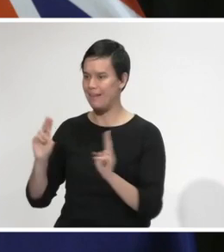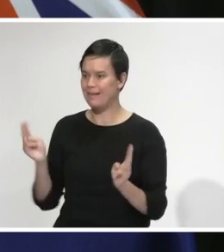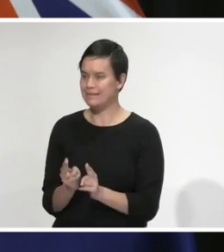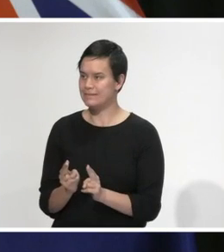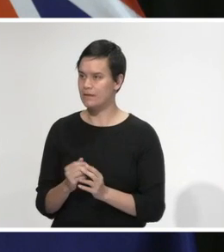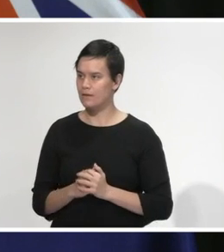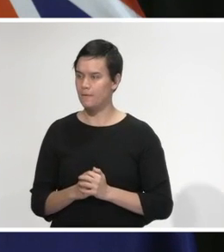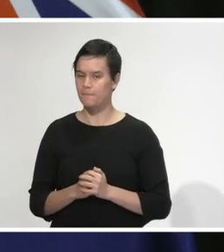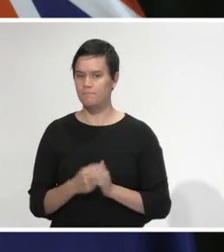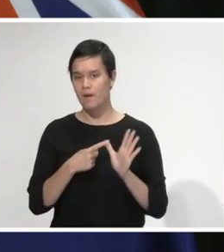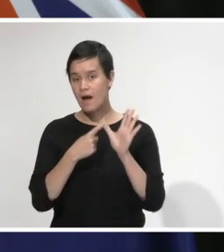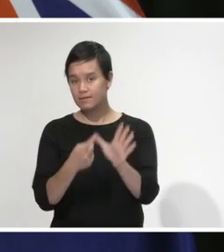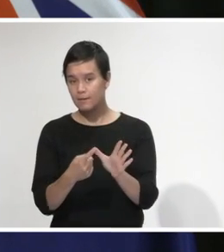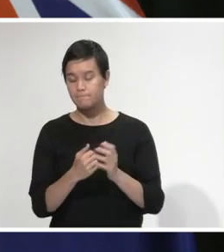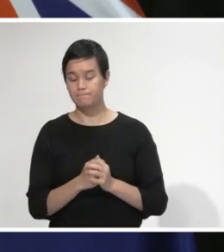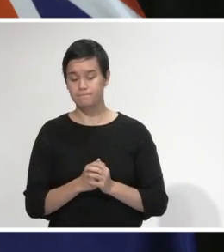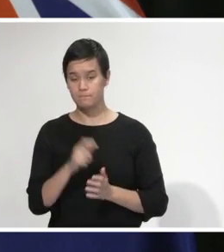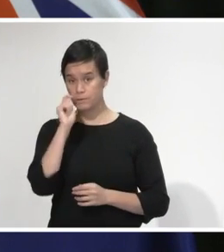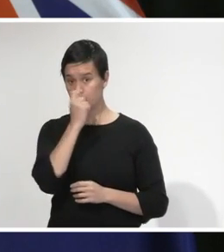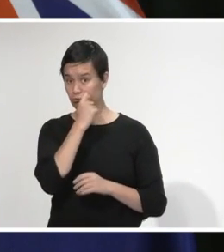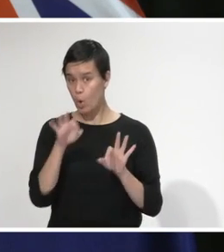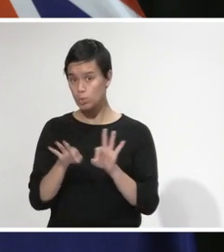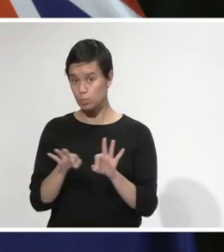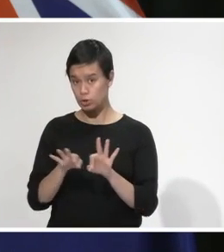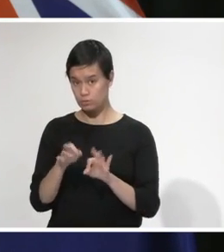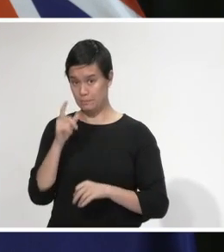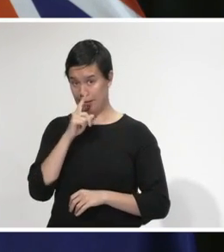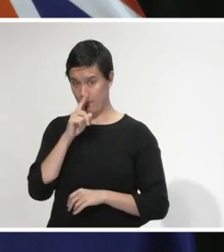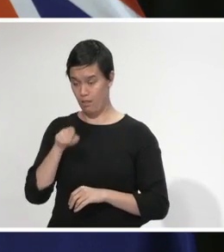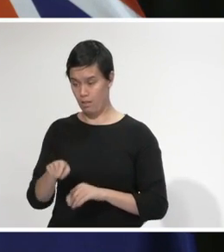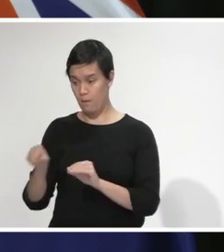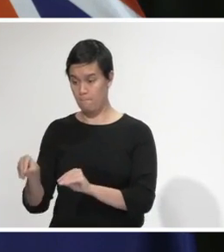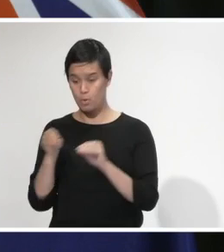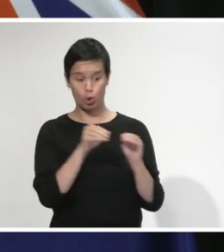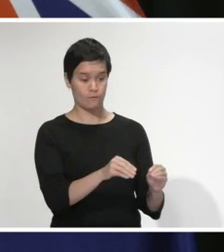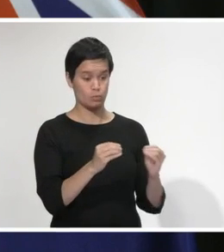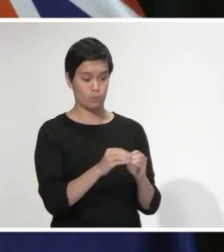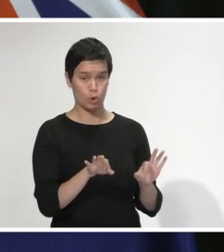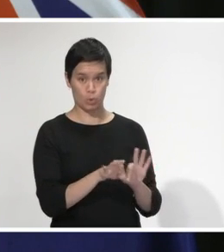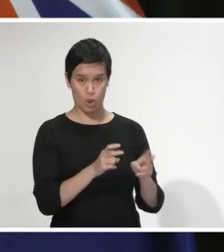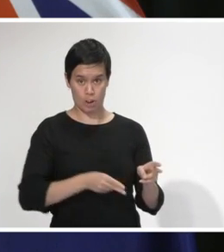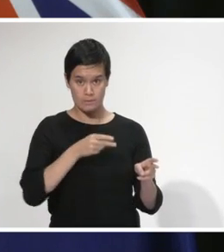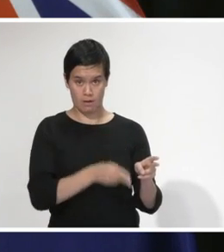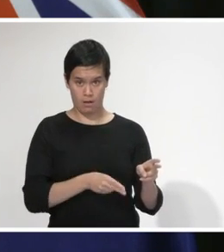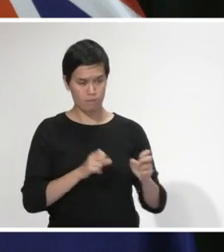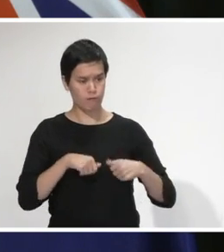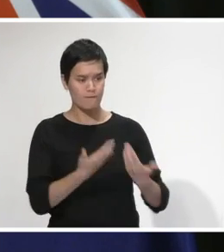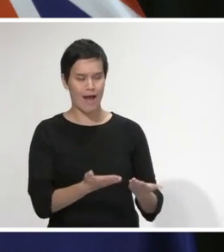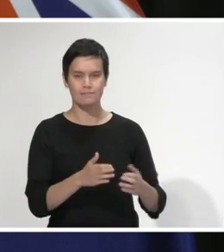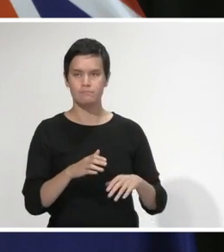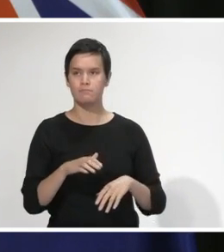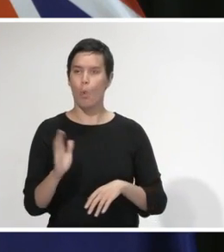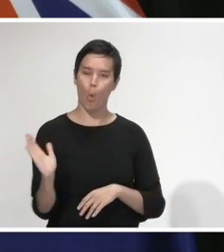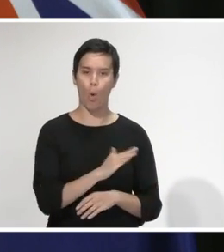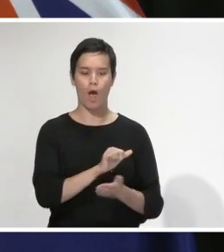Those people would receive all the medical interventions and care that was appropriate for them, if they